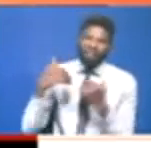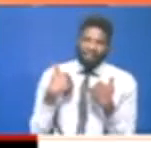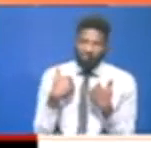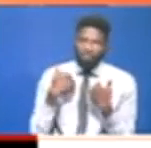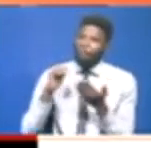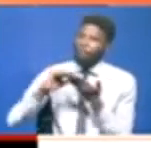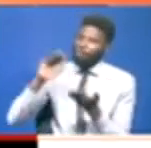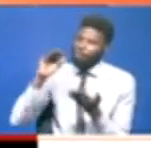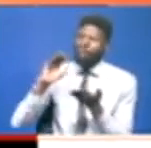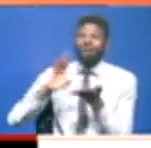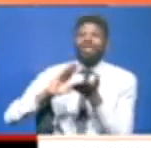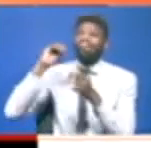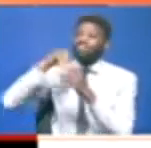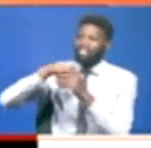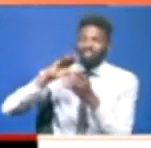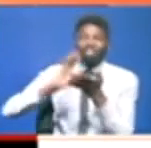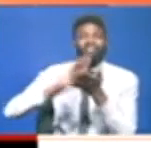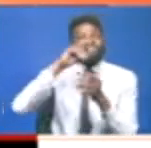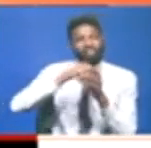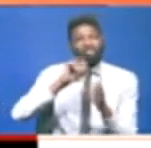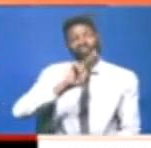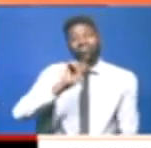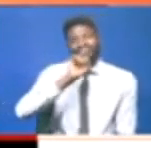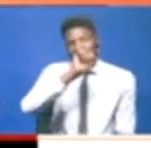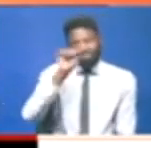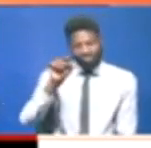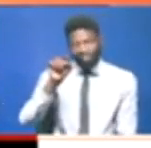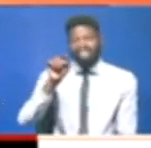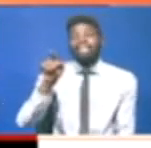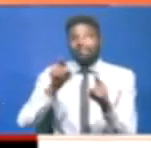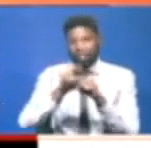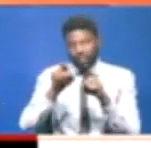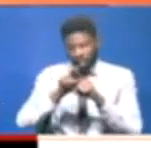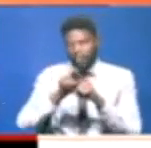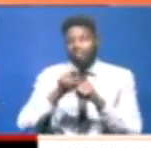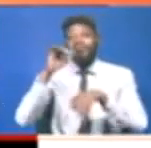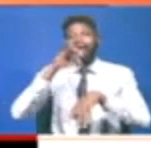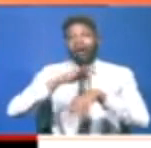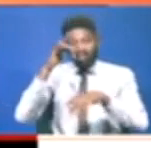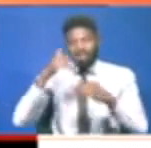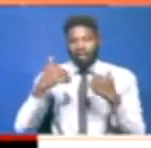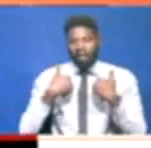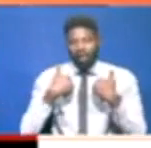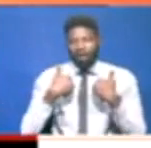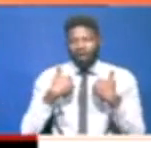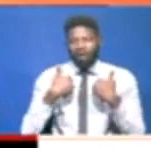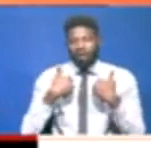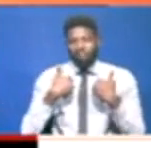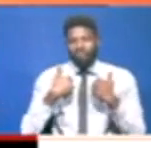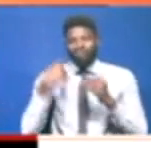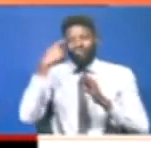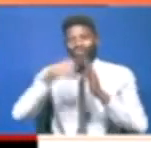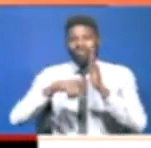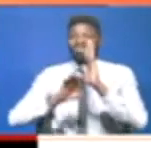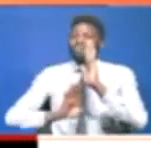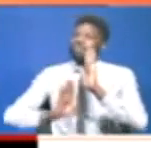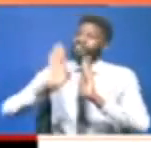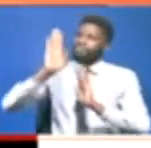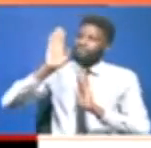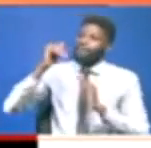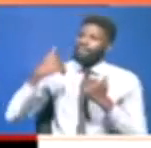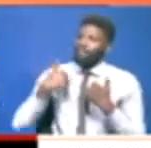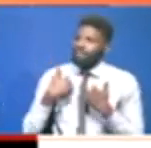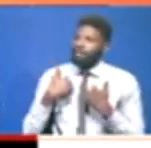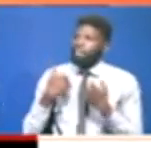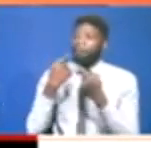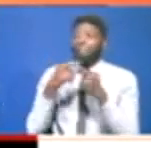vehicles that we use, they're also subject to this inflation. Yeah. But what we, like you've seen, if you look at